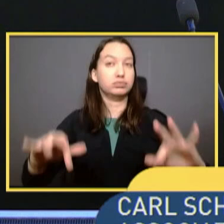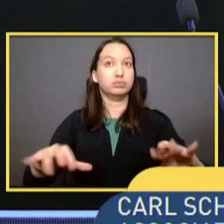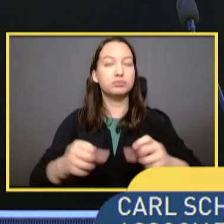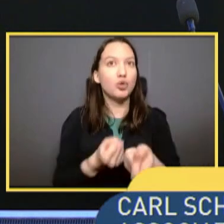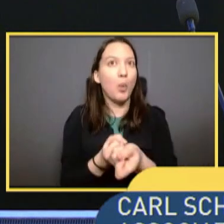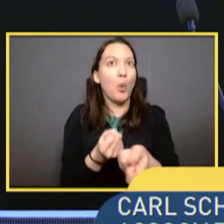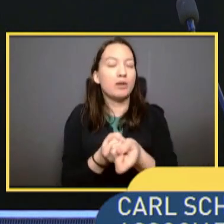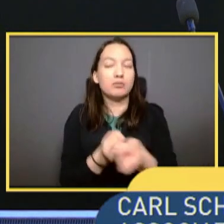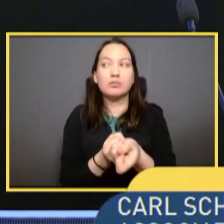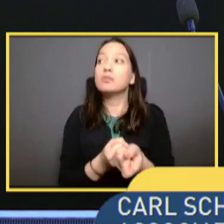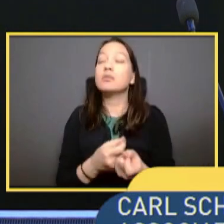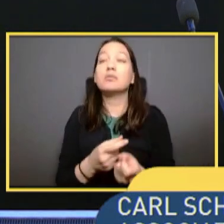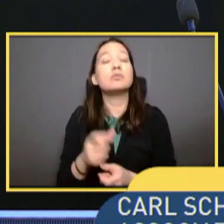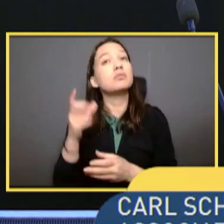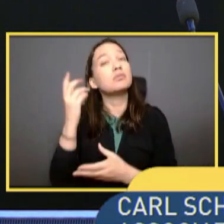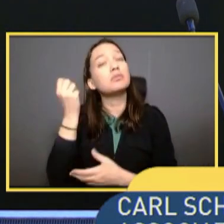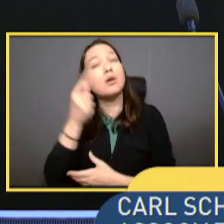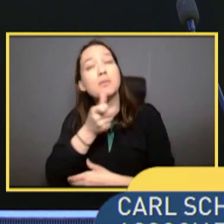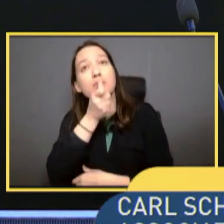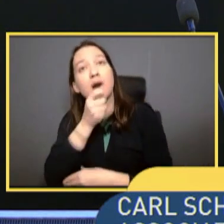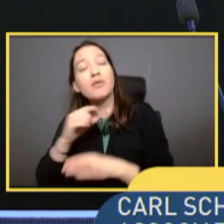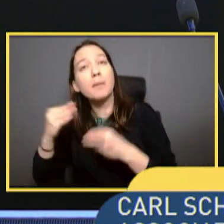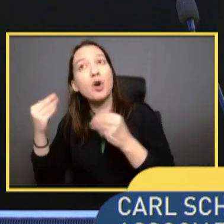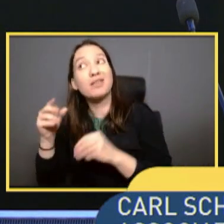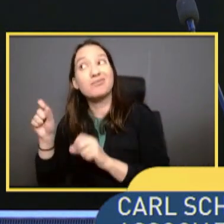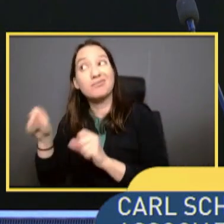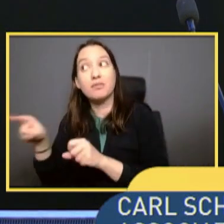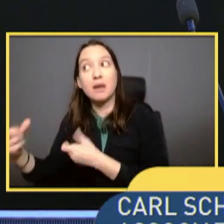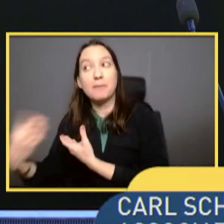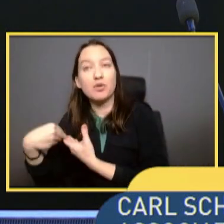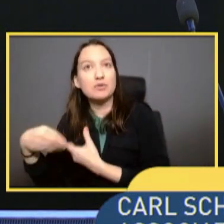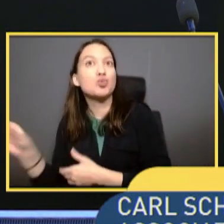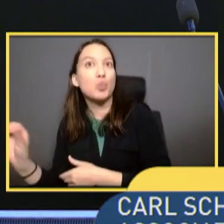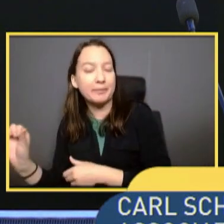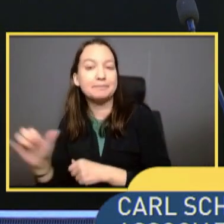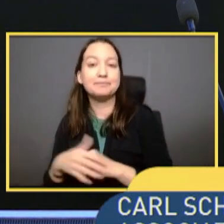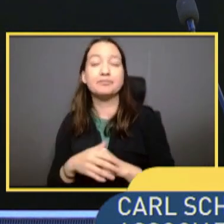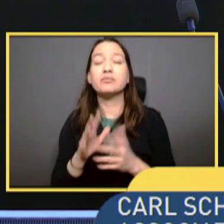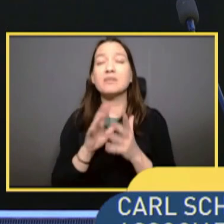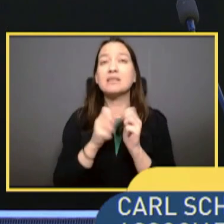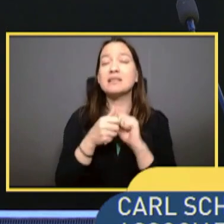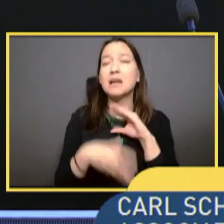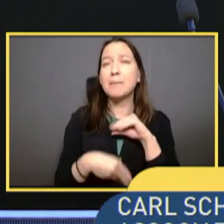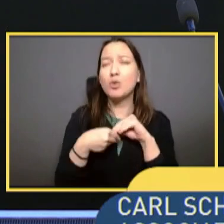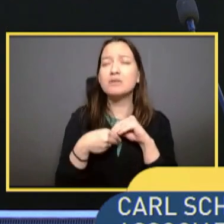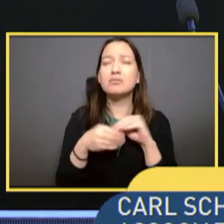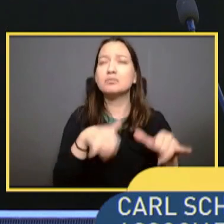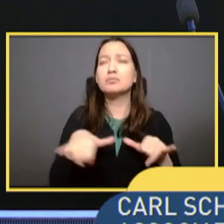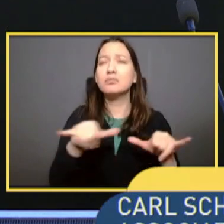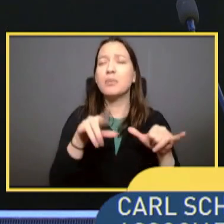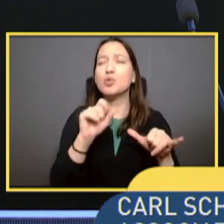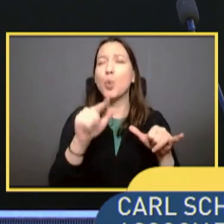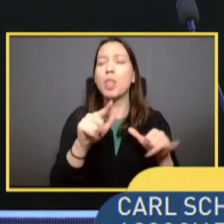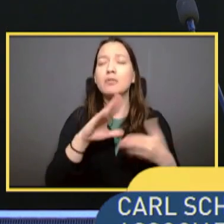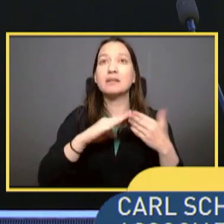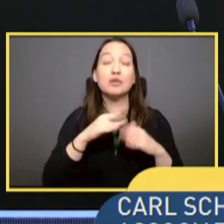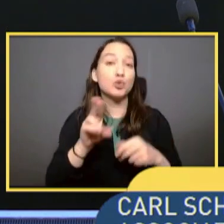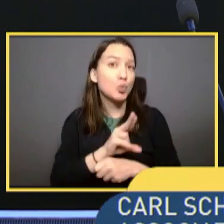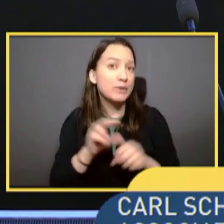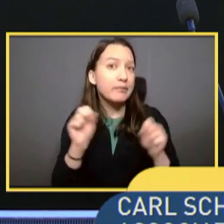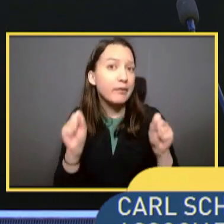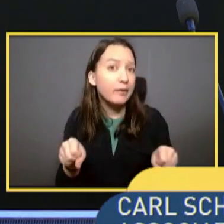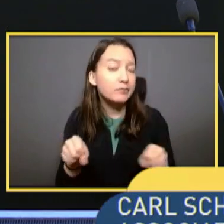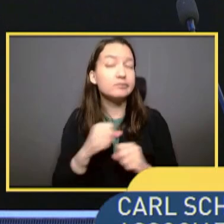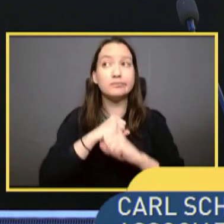includes the private market when it is feasible for them to participate. And density bonuses are a common tool that cities use to